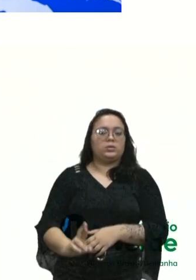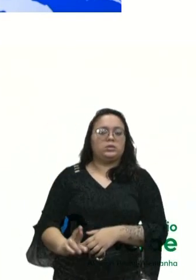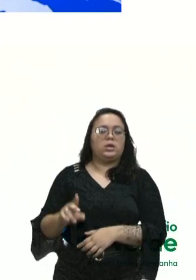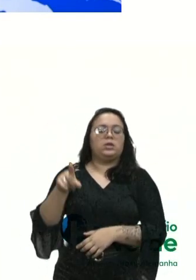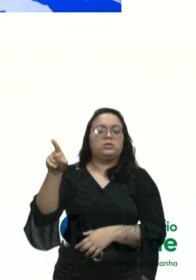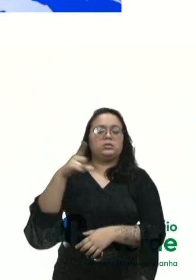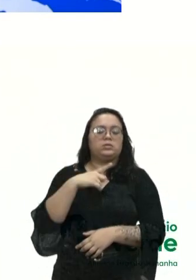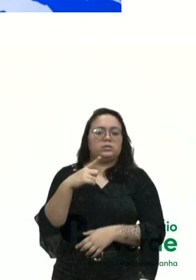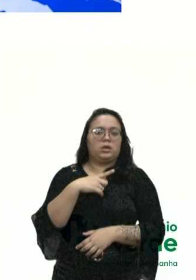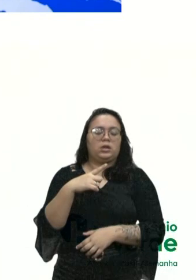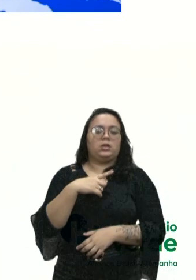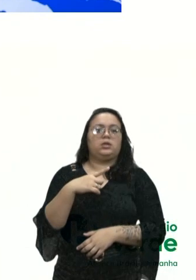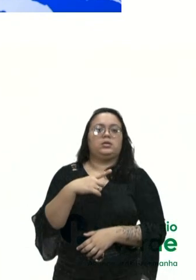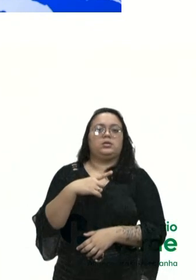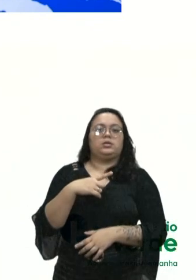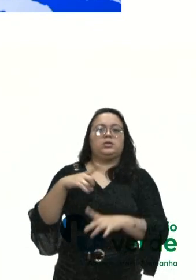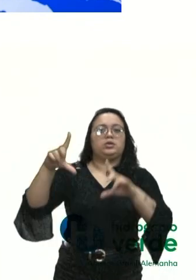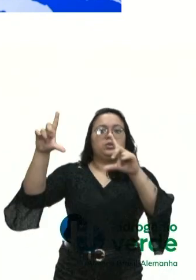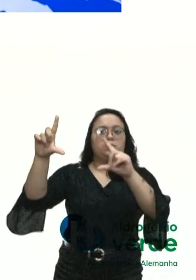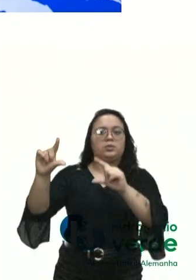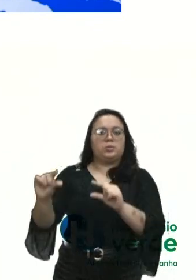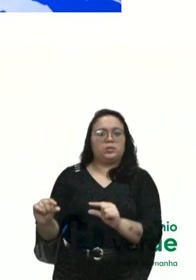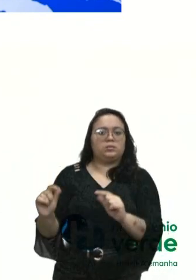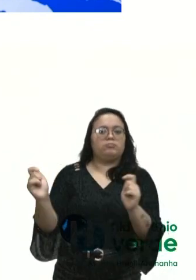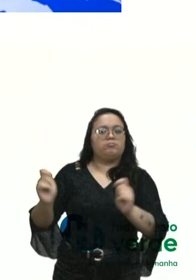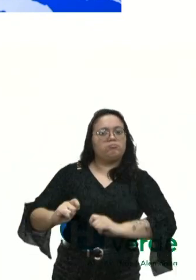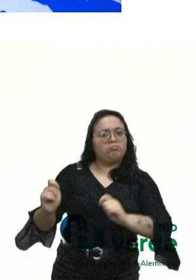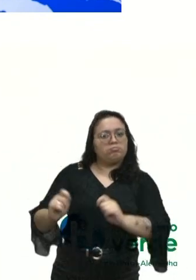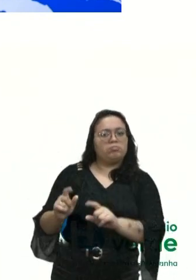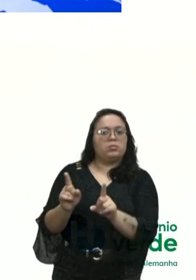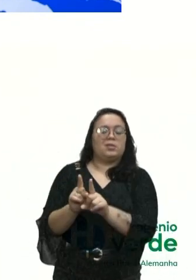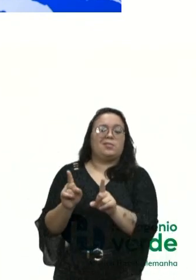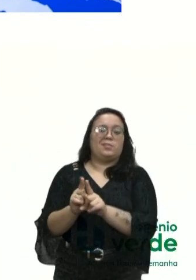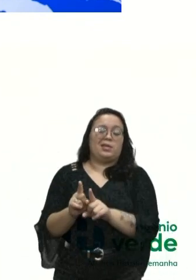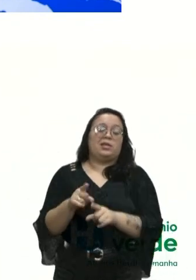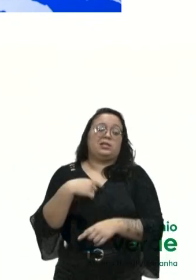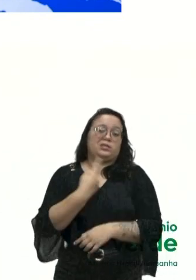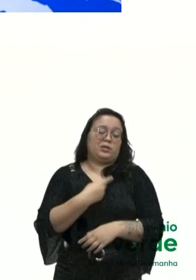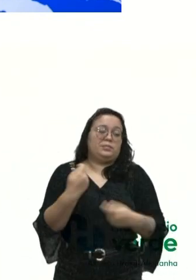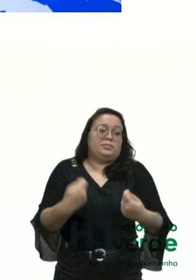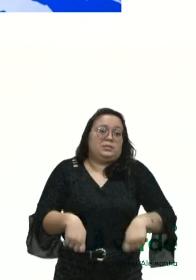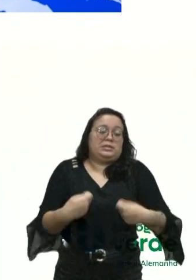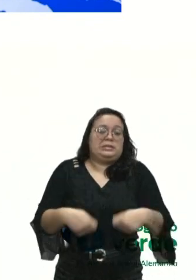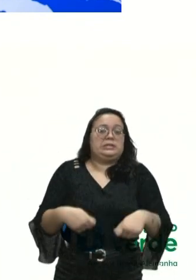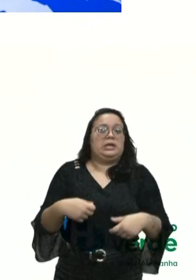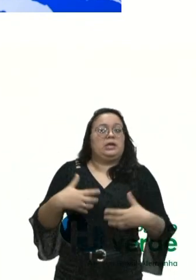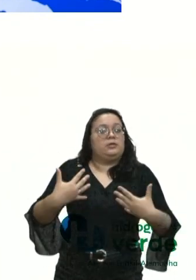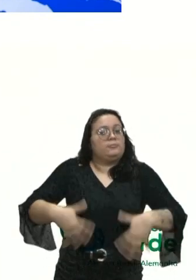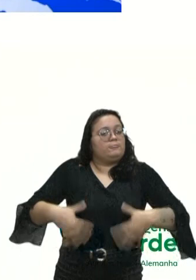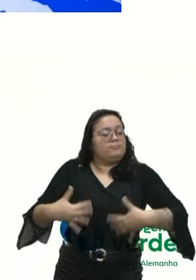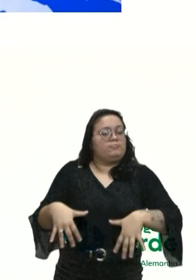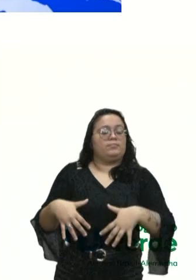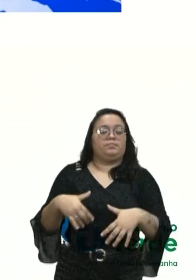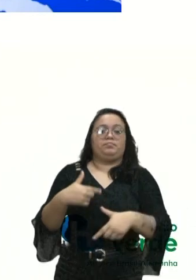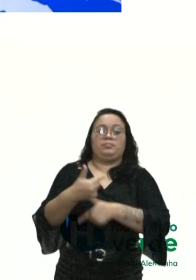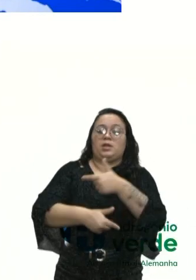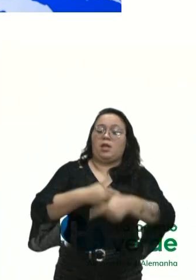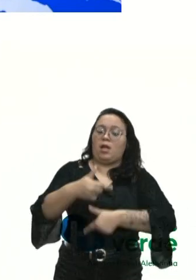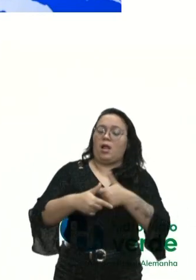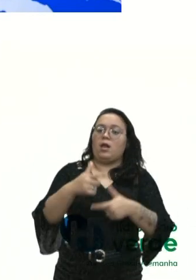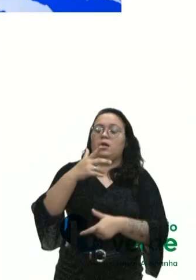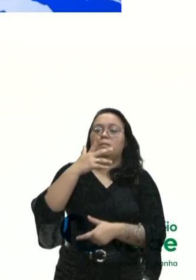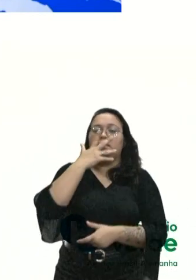natural gas sendo reduzido e a gente precisa agora tomar algumas atividades